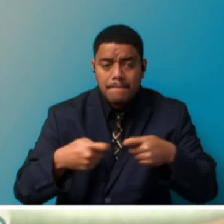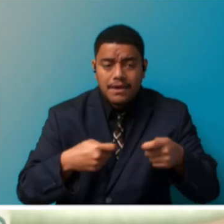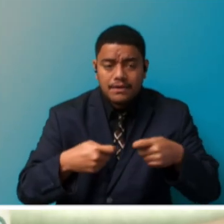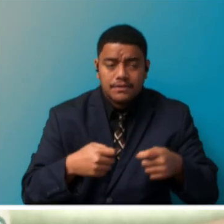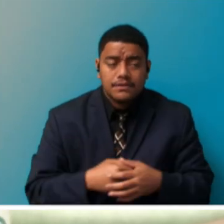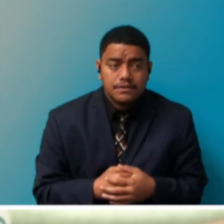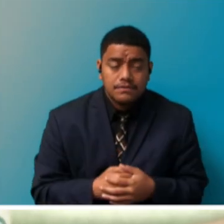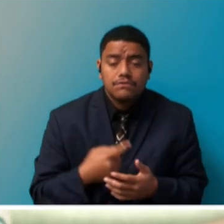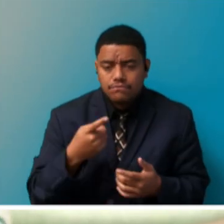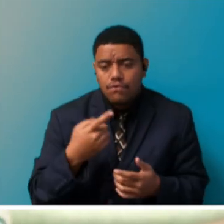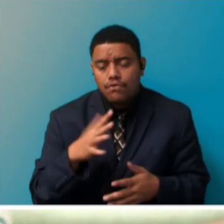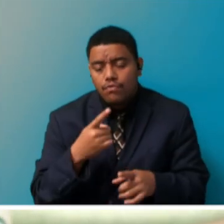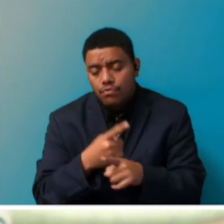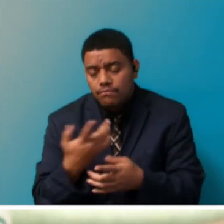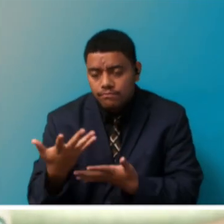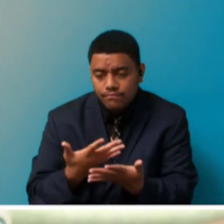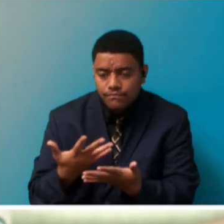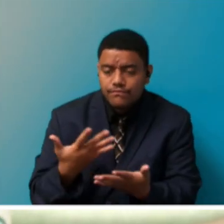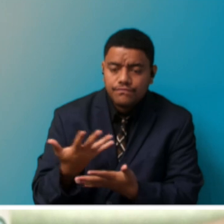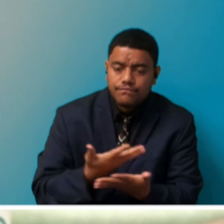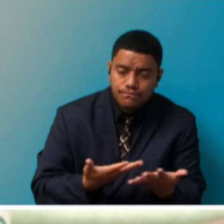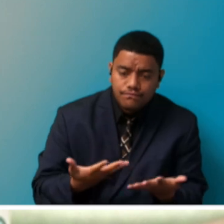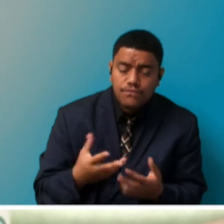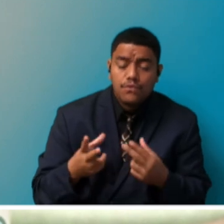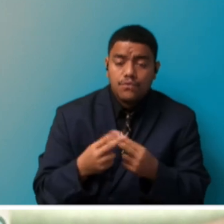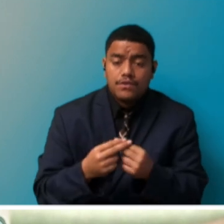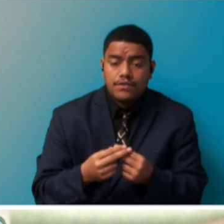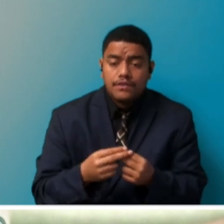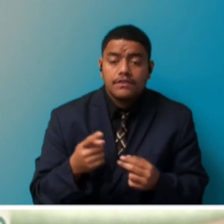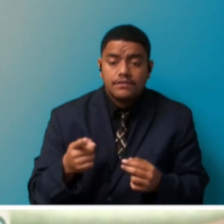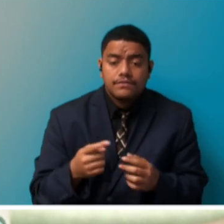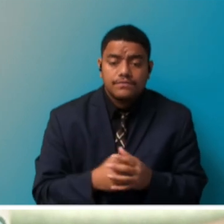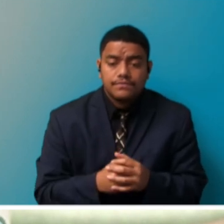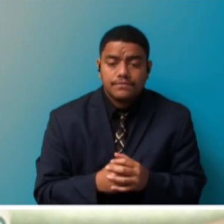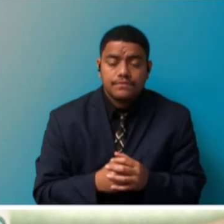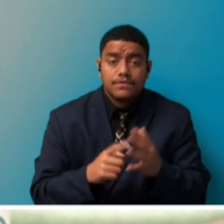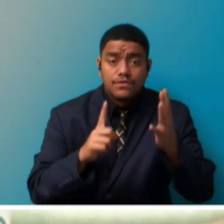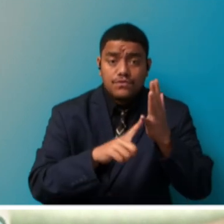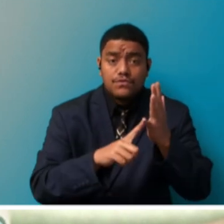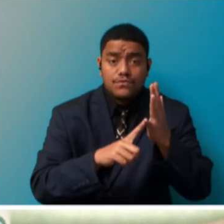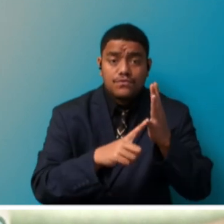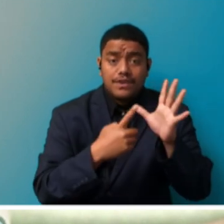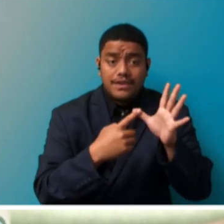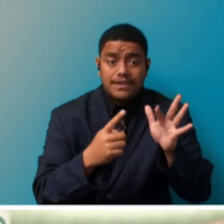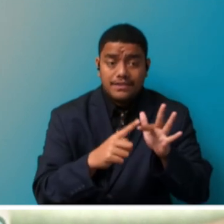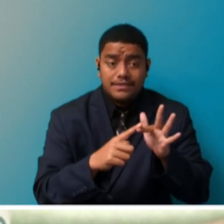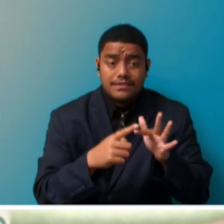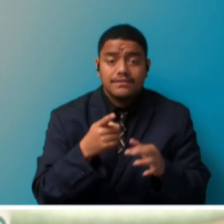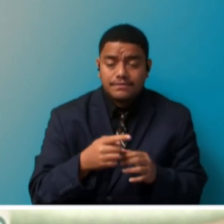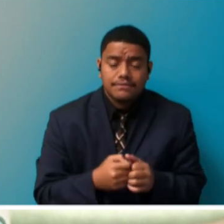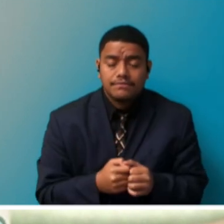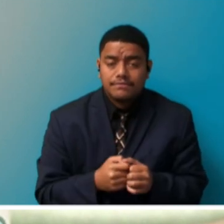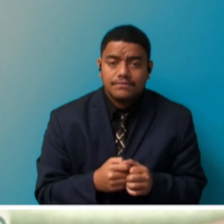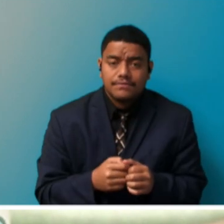have spoken about ongoing discussions right now with the United Arab Emirates on an economic partnership